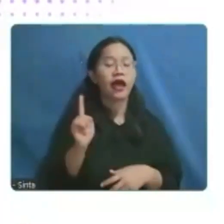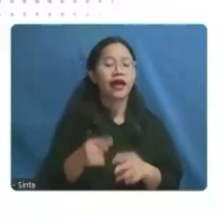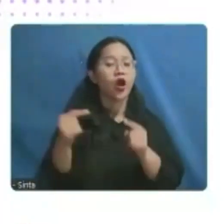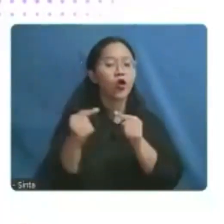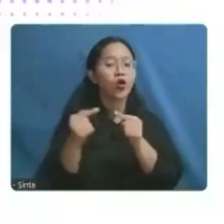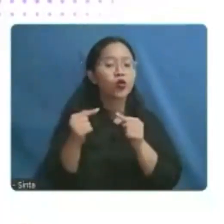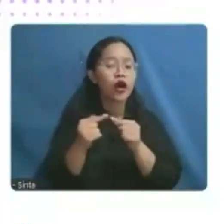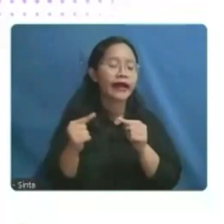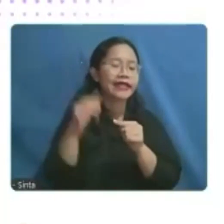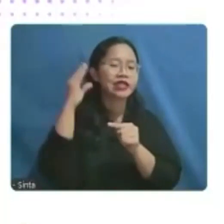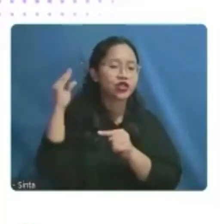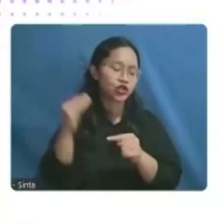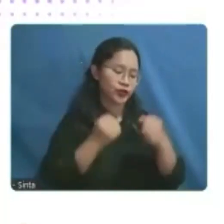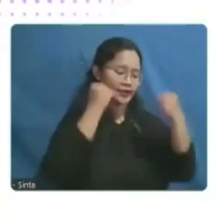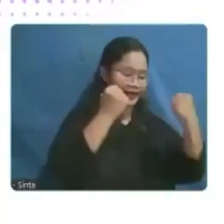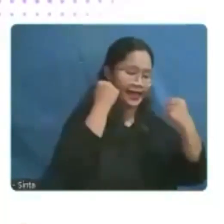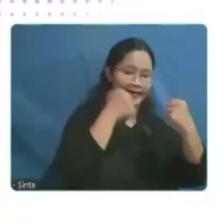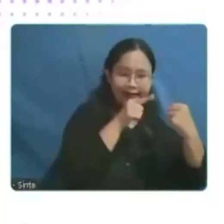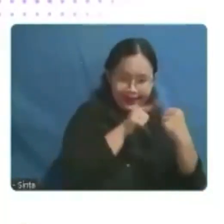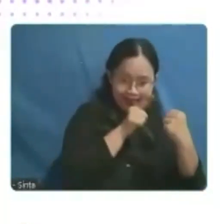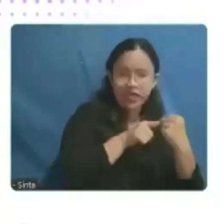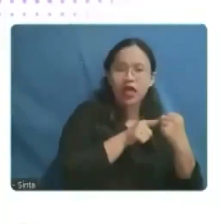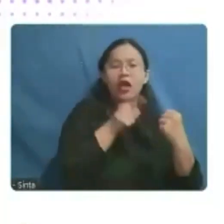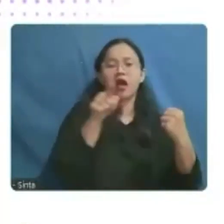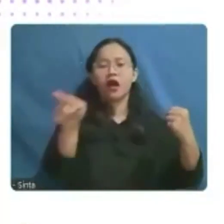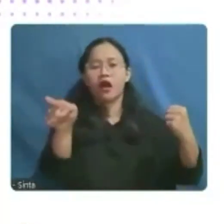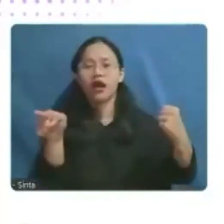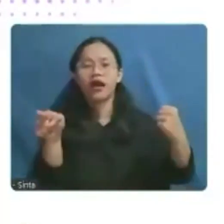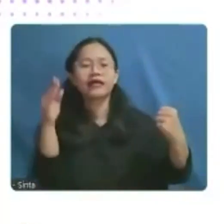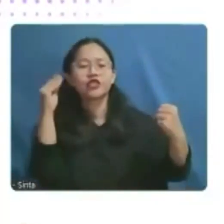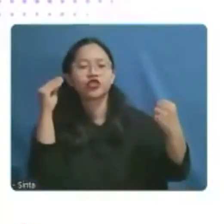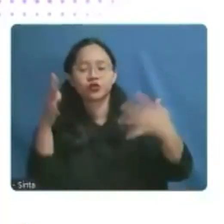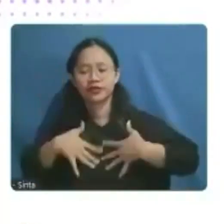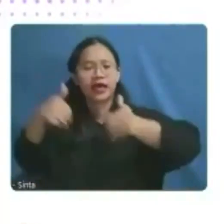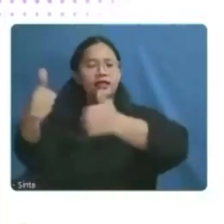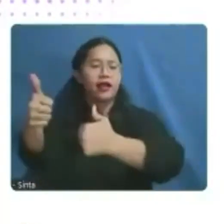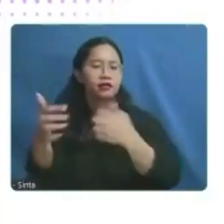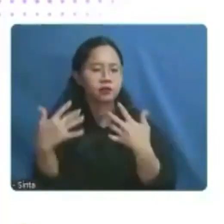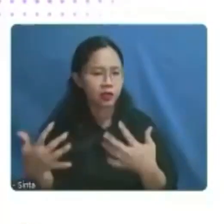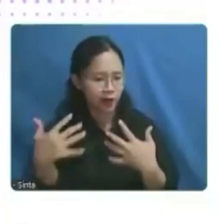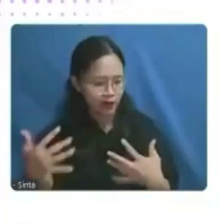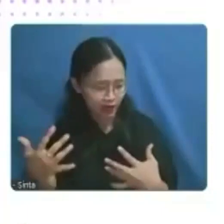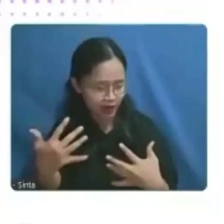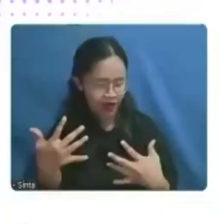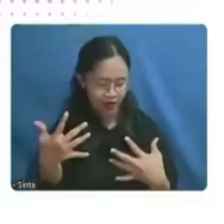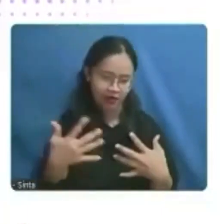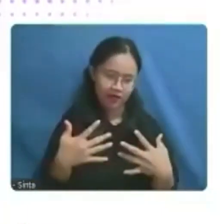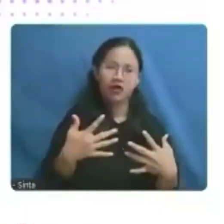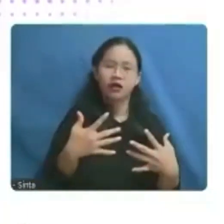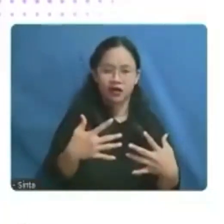And the second question for you, Prof. Jalal, it is come from